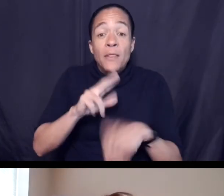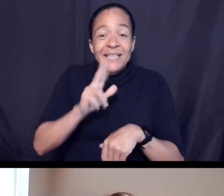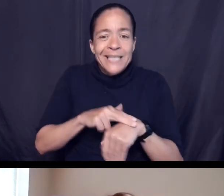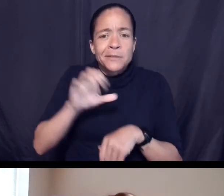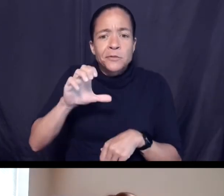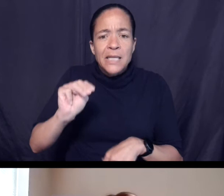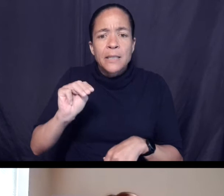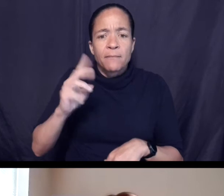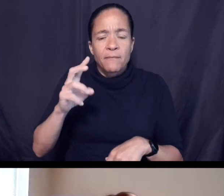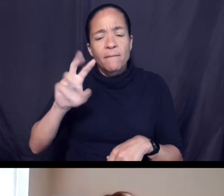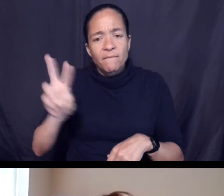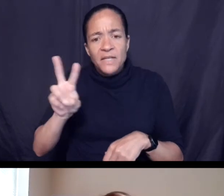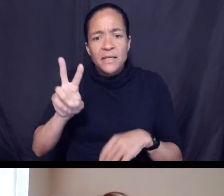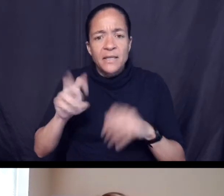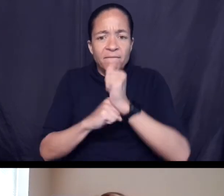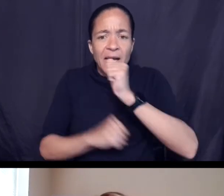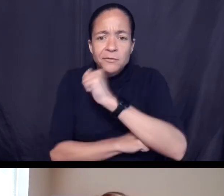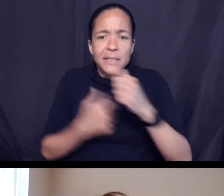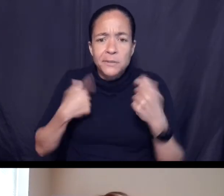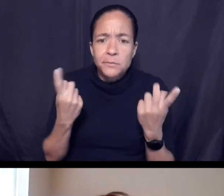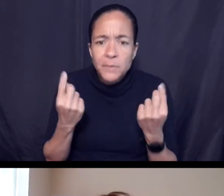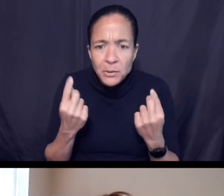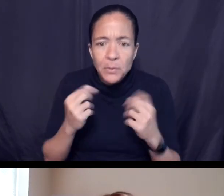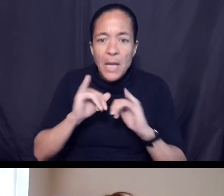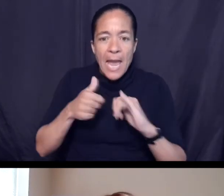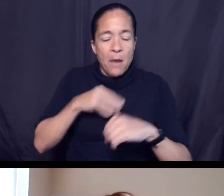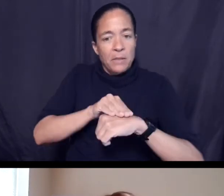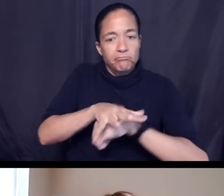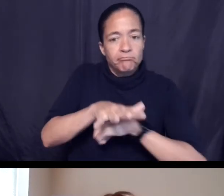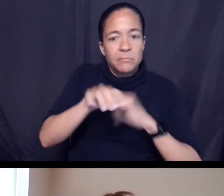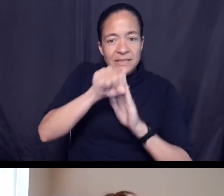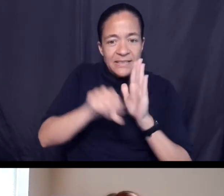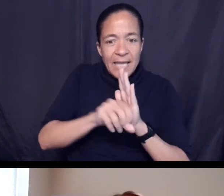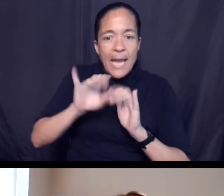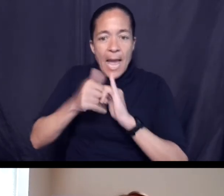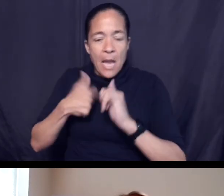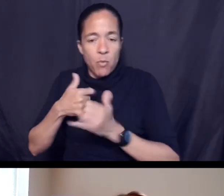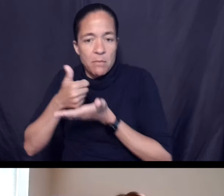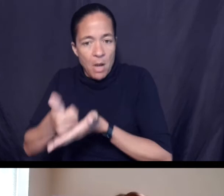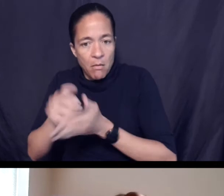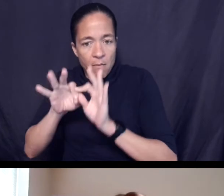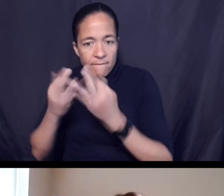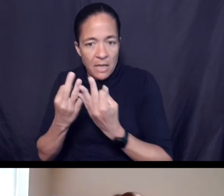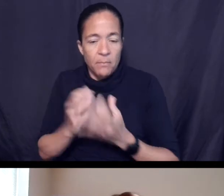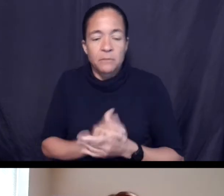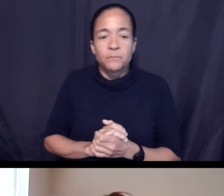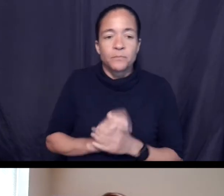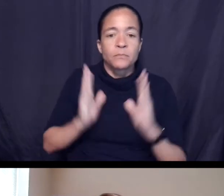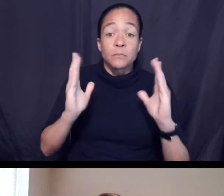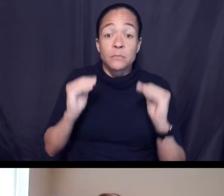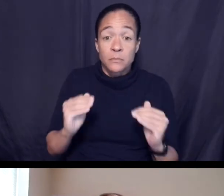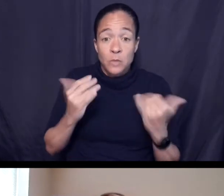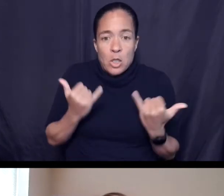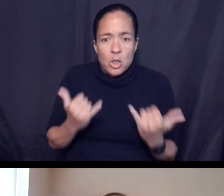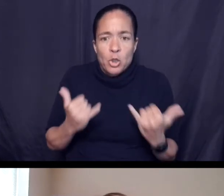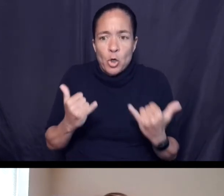National CMV Foundation and how we impact the space and how we help families. I want to talk a little bit about the current state